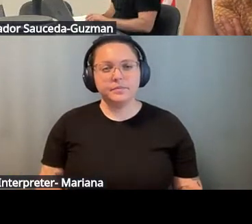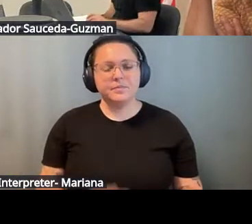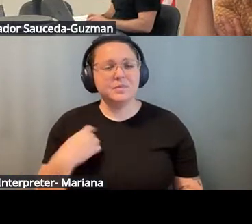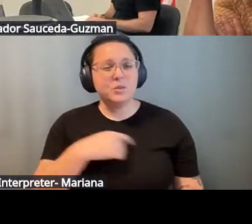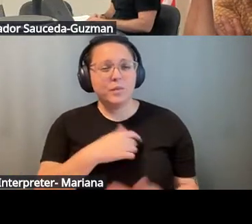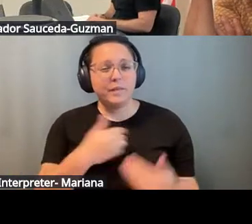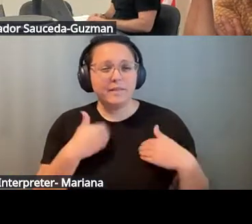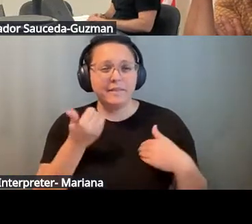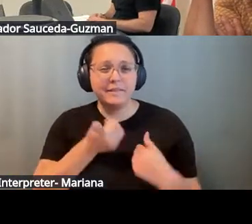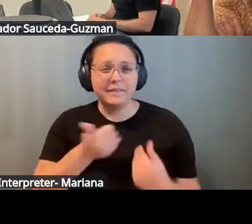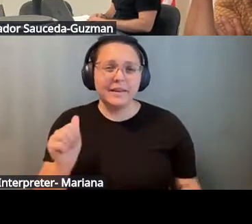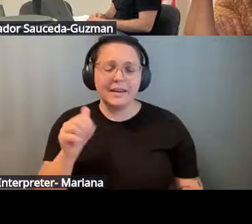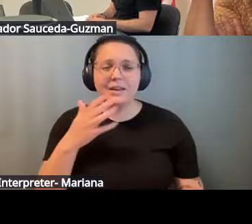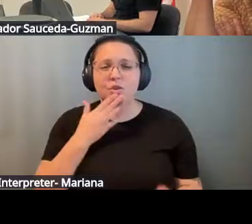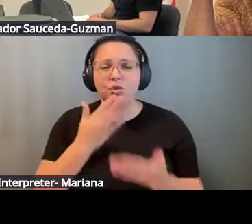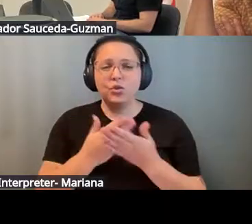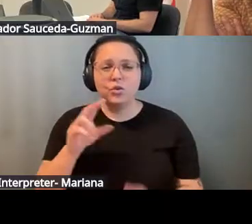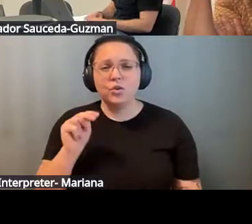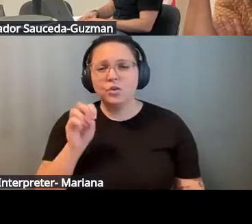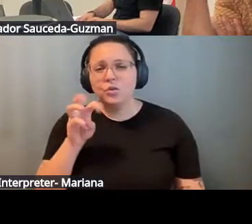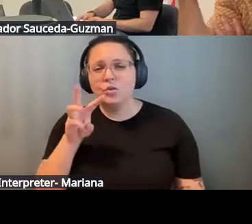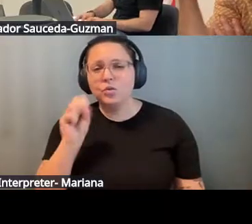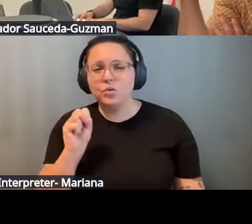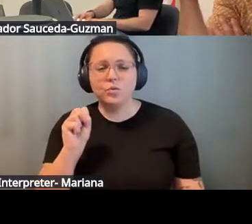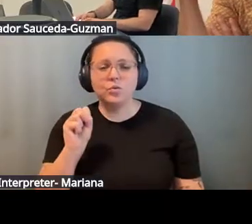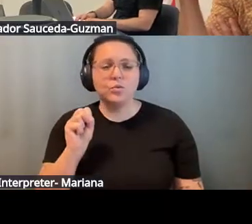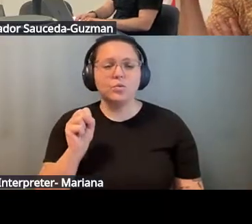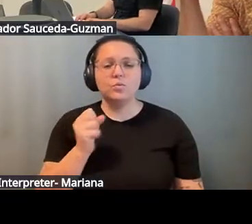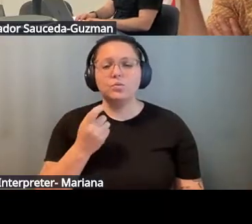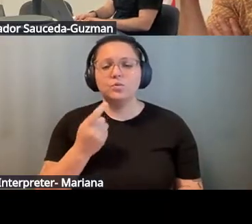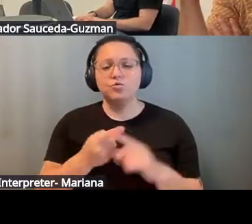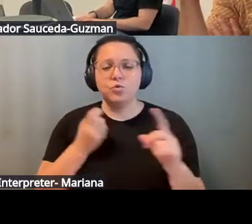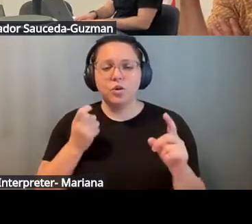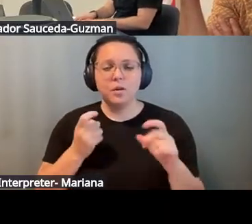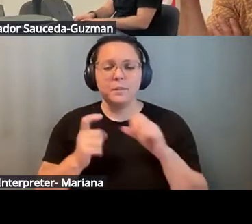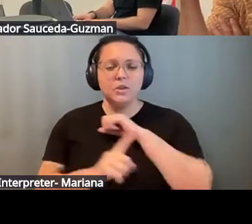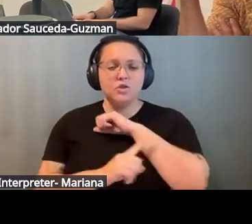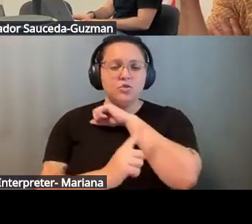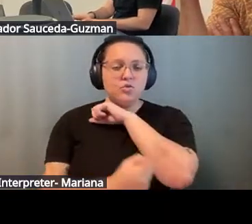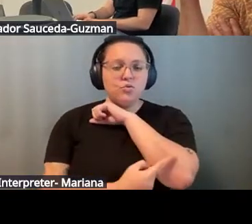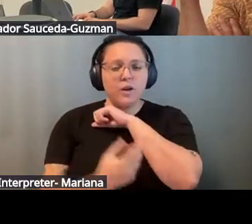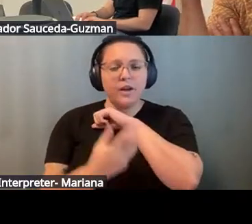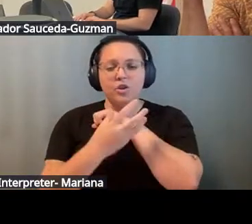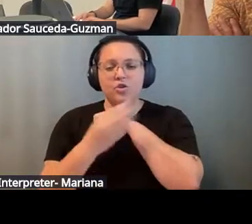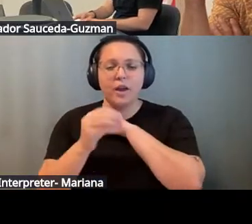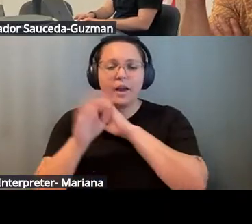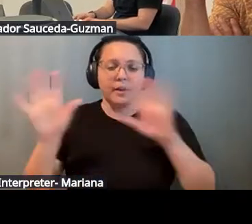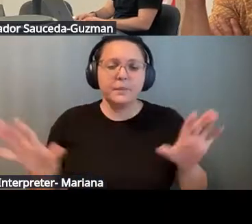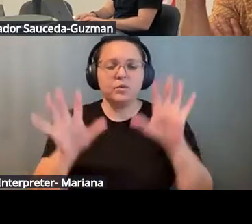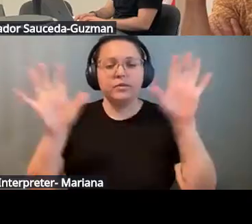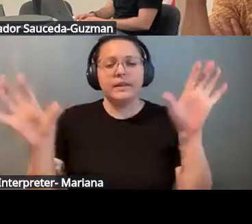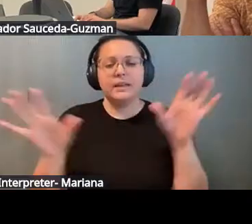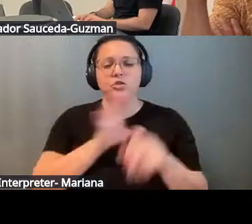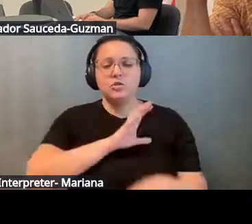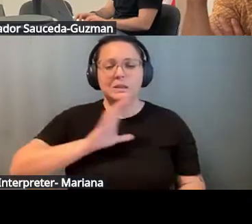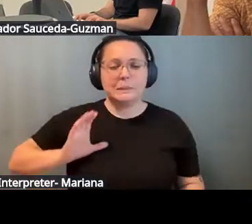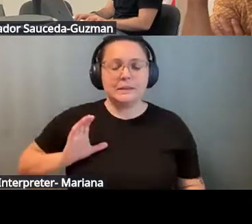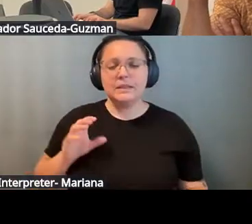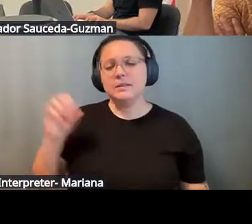good news or any news from the Trash and Beautification Committee? Yes, I have news.